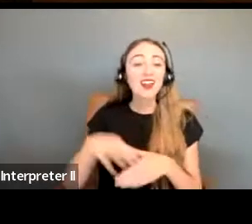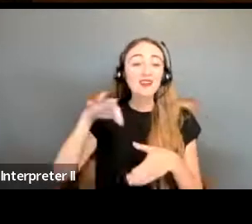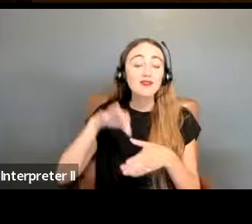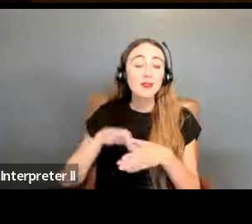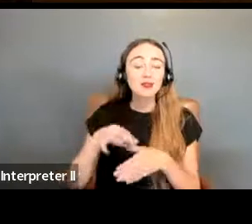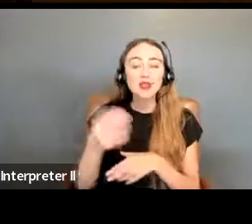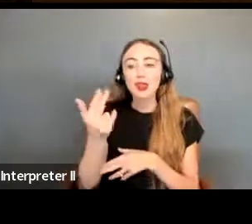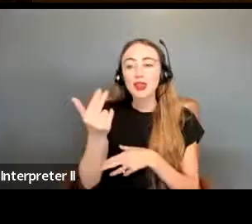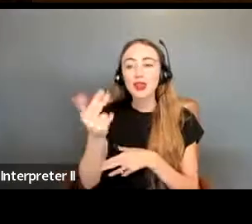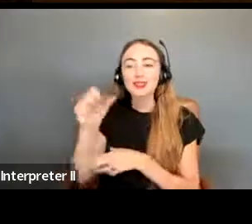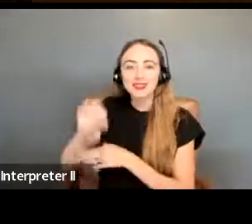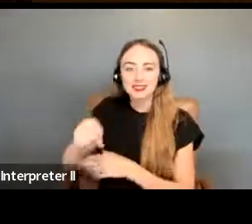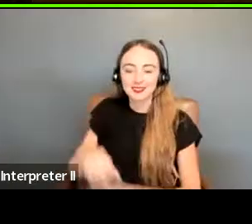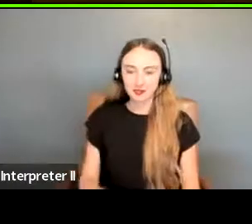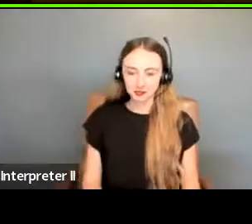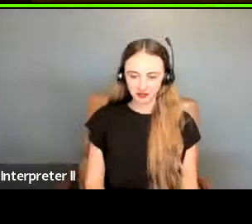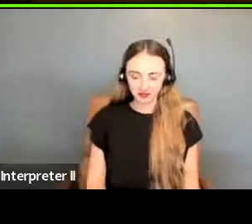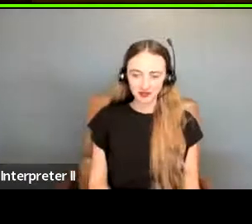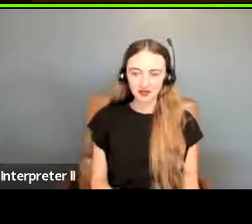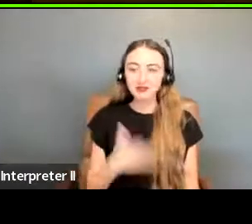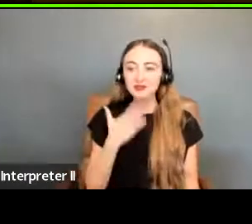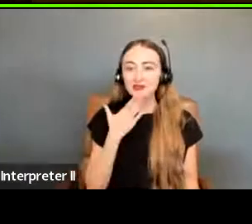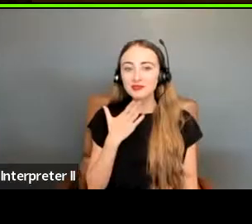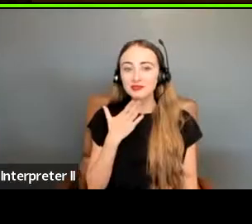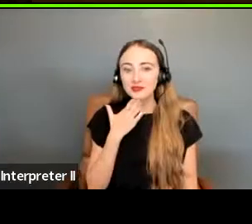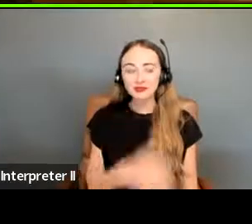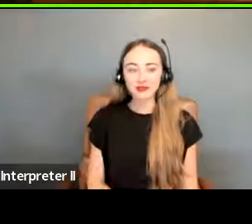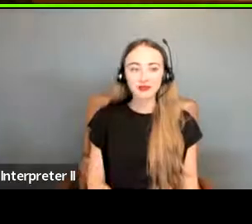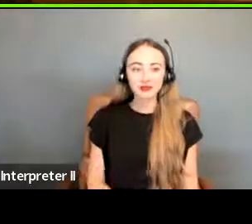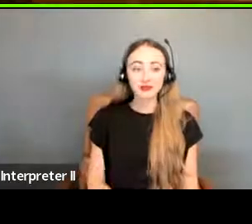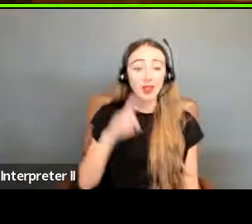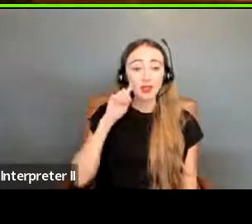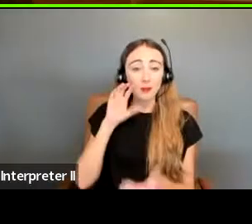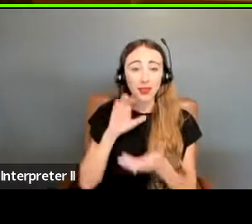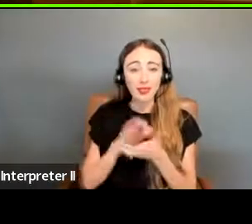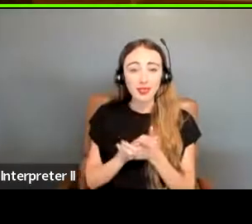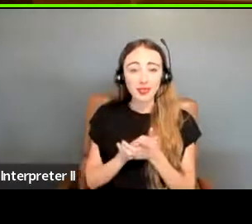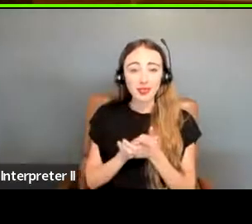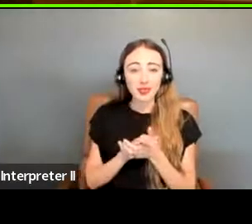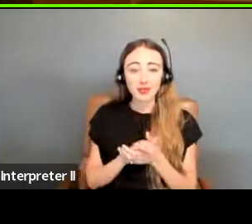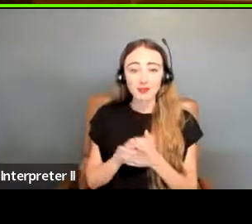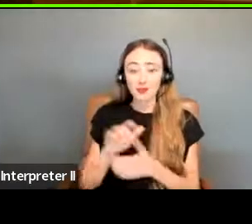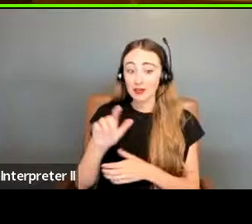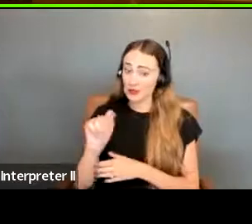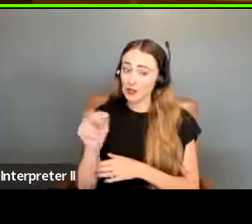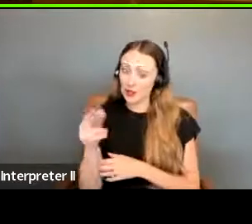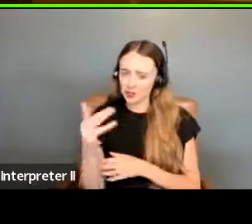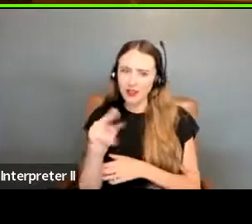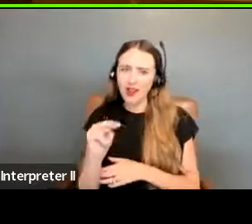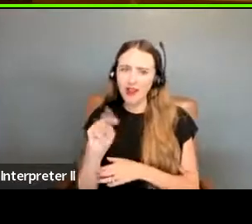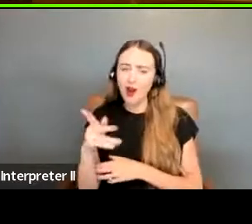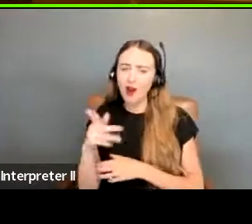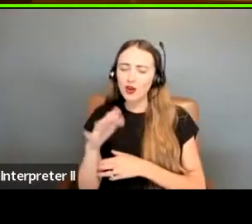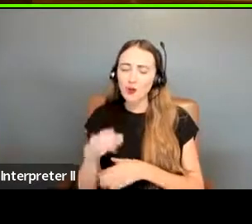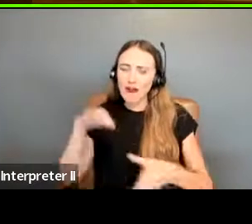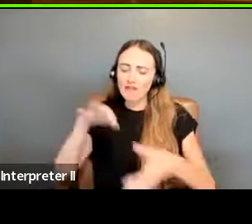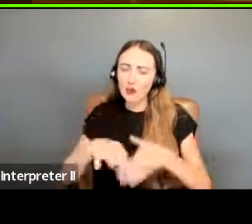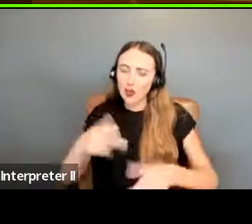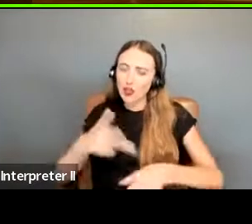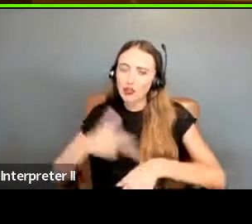yeses. Thank you, Madam Secretary. I believe Councilmember Trayon White voted yes 3 times. We'll count them